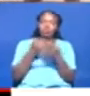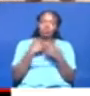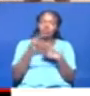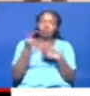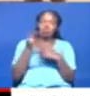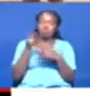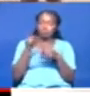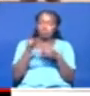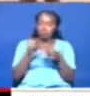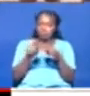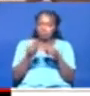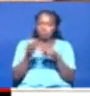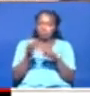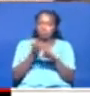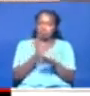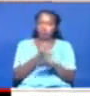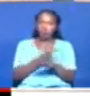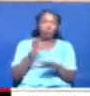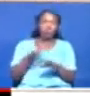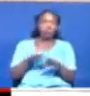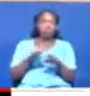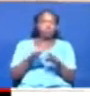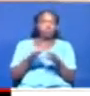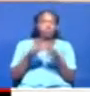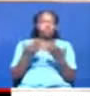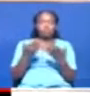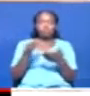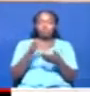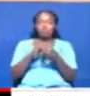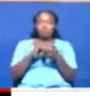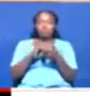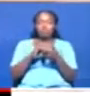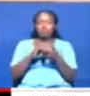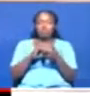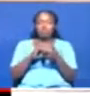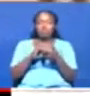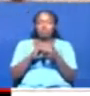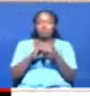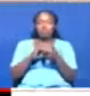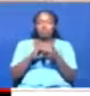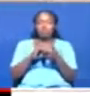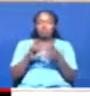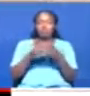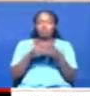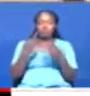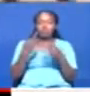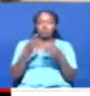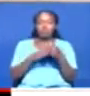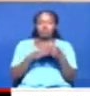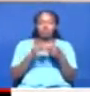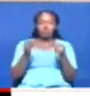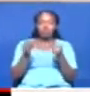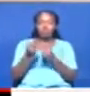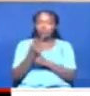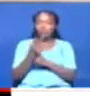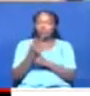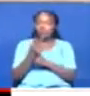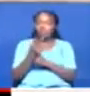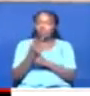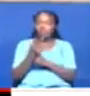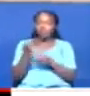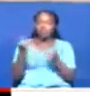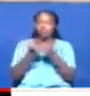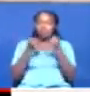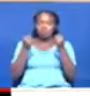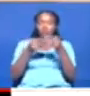Meanwhile, former Women's League champion Serials began their 2022 campaign with a 29-12 victory against Jomo Kenyatta University of Agriculture and